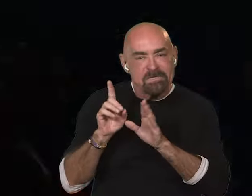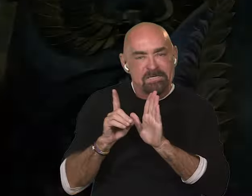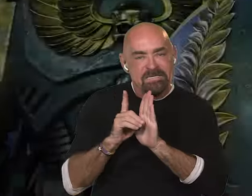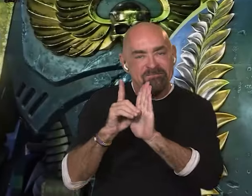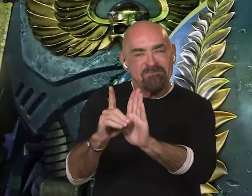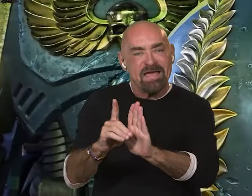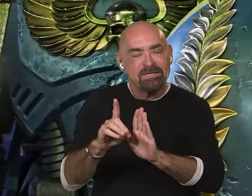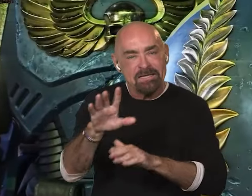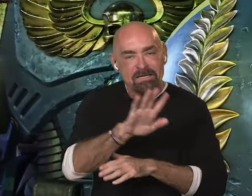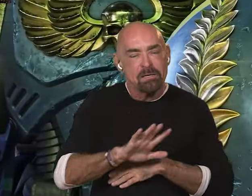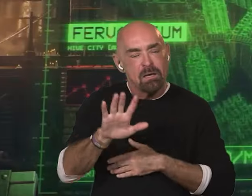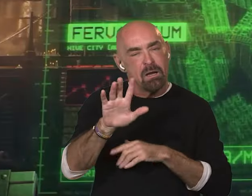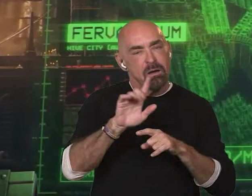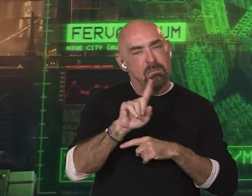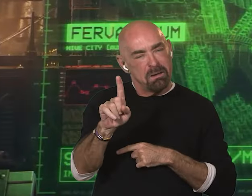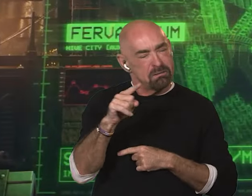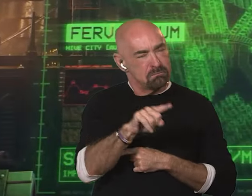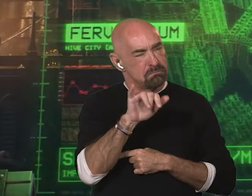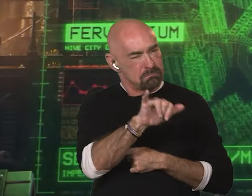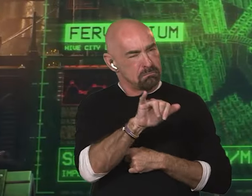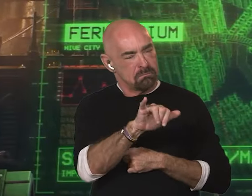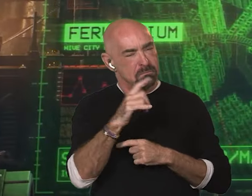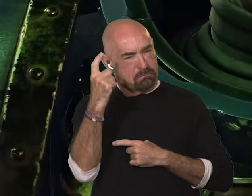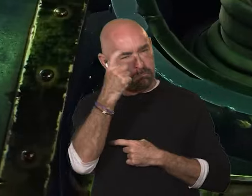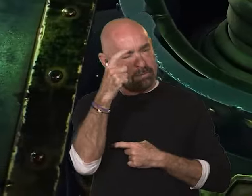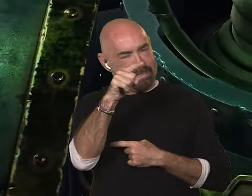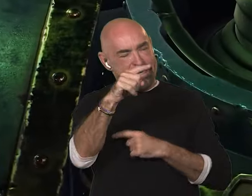Imperium. Though at the start of the game, he's dealing